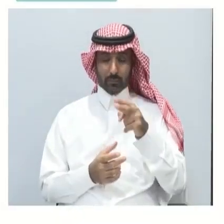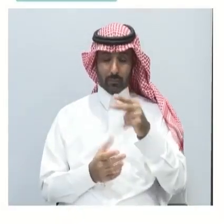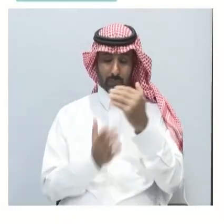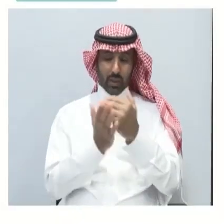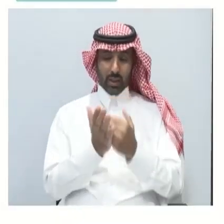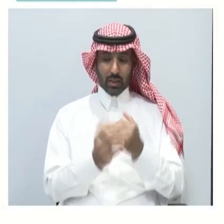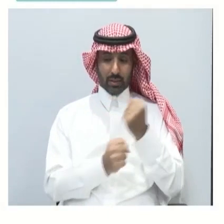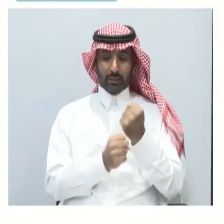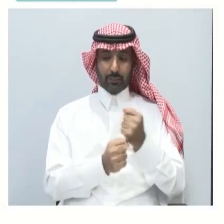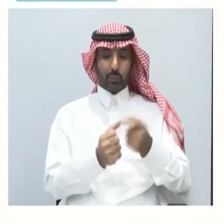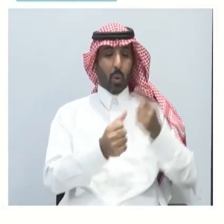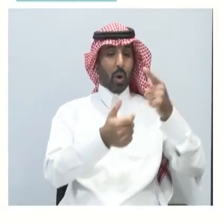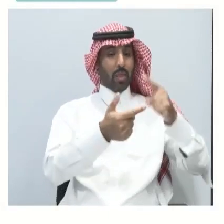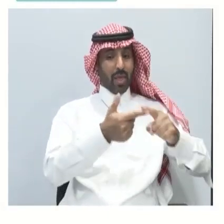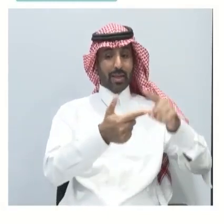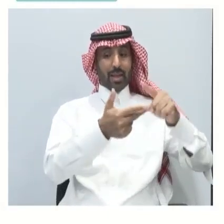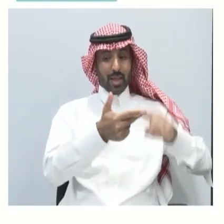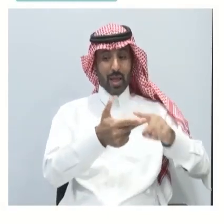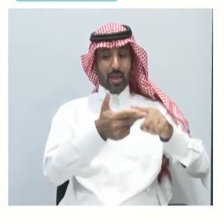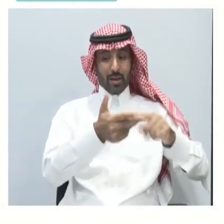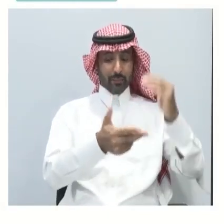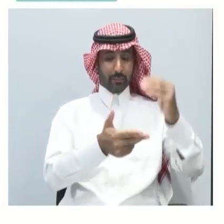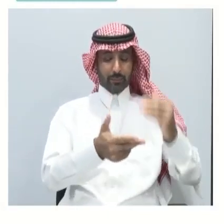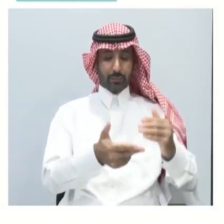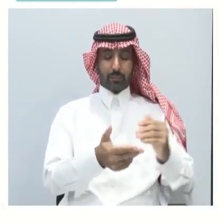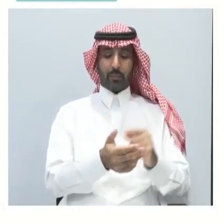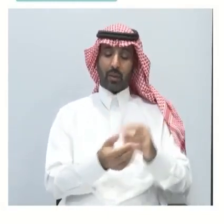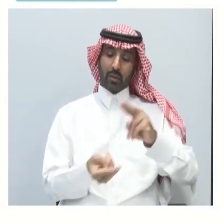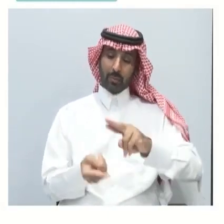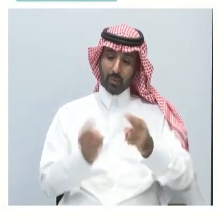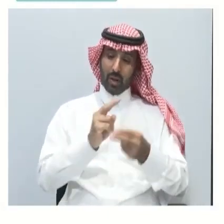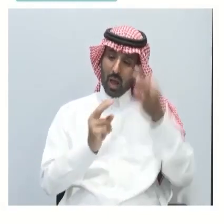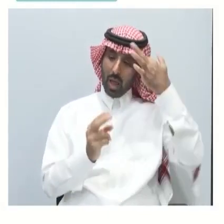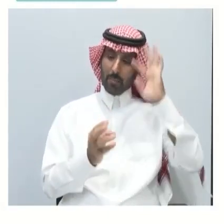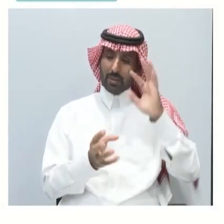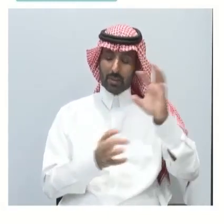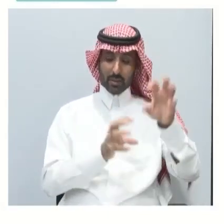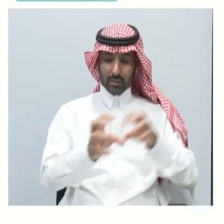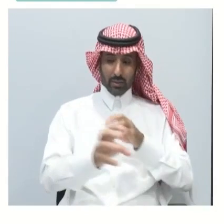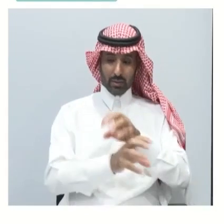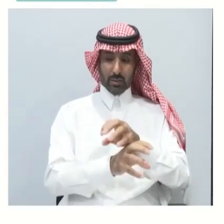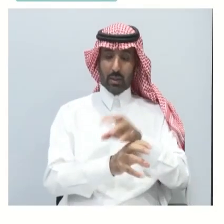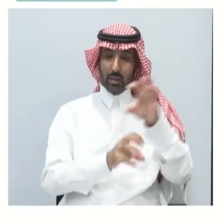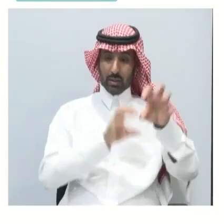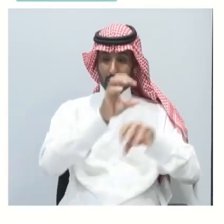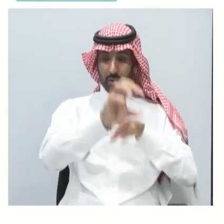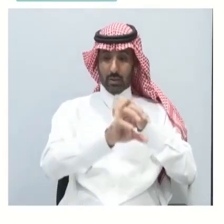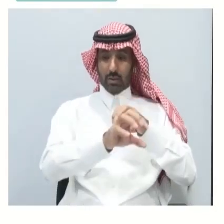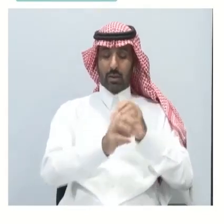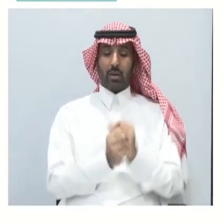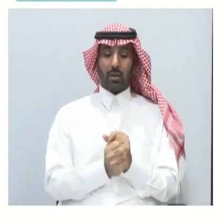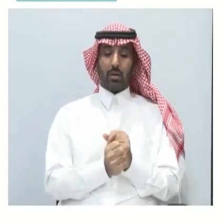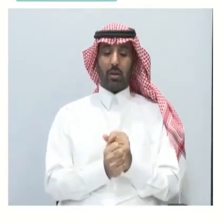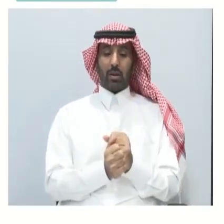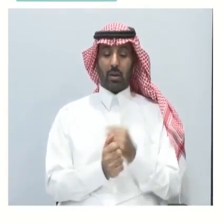List the events in chronological order as we explained. Then switch them around if you wish. Now, for example, having completed his studies,